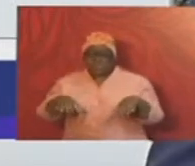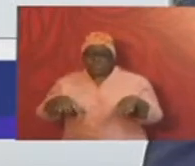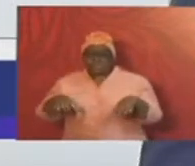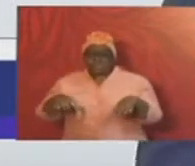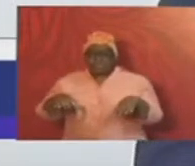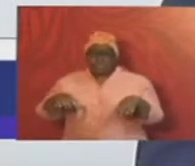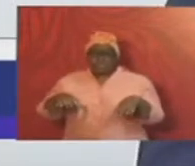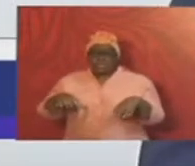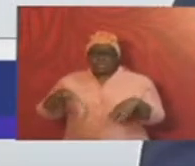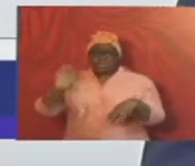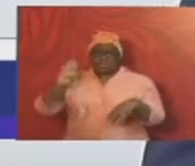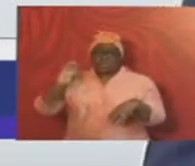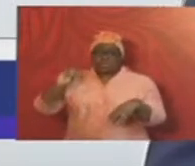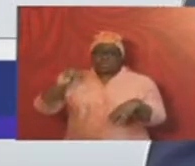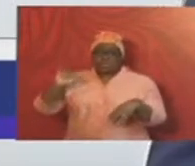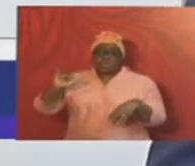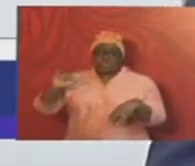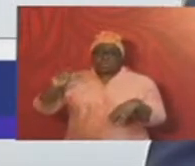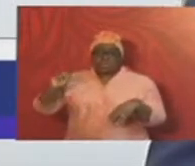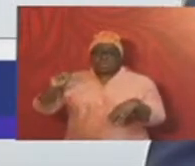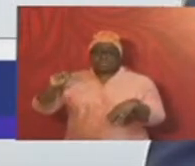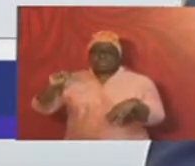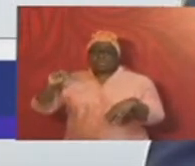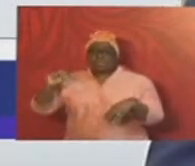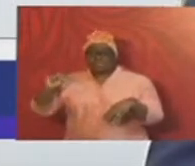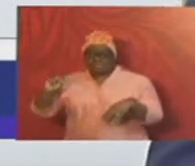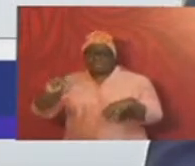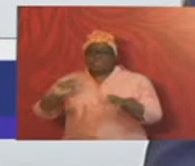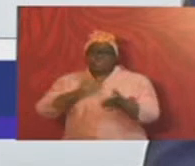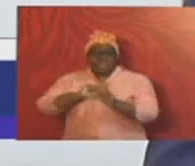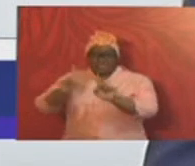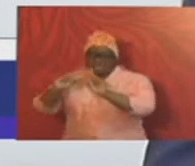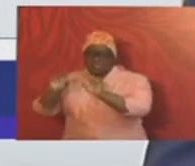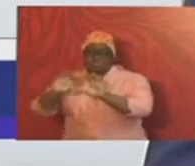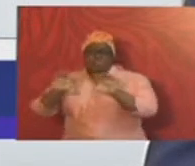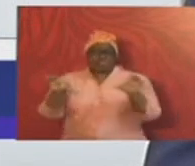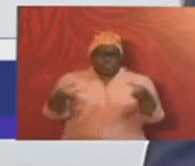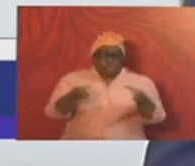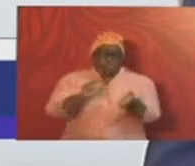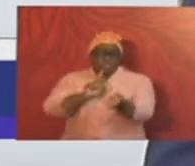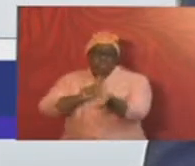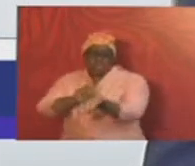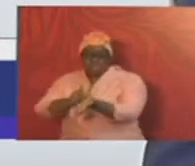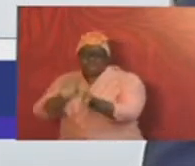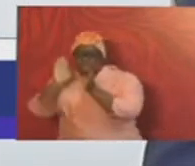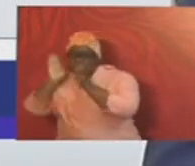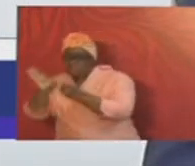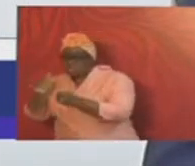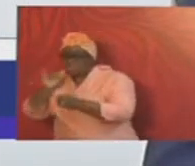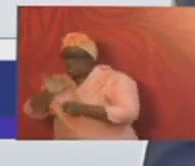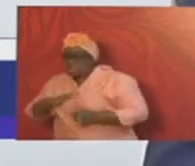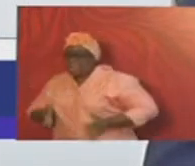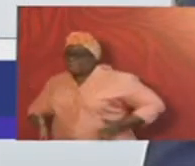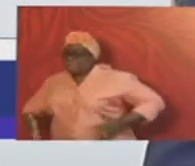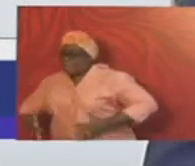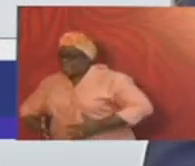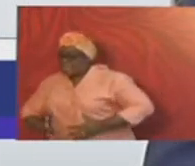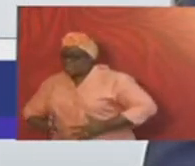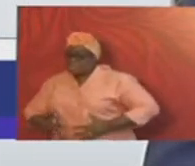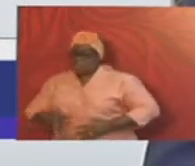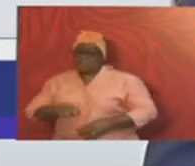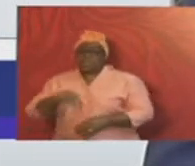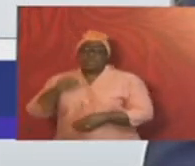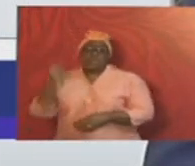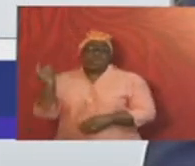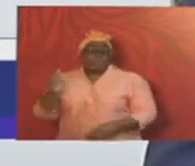believe. And as we said on Wednesday's press conference, we have broad, good